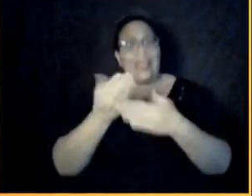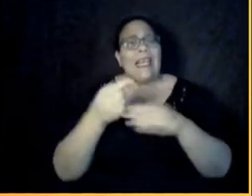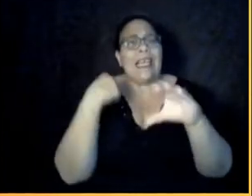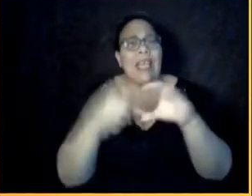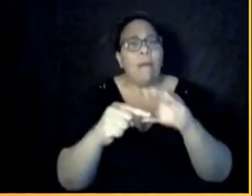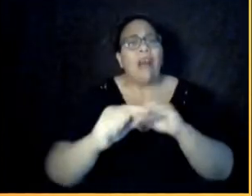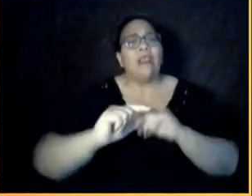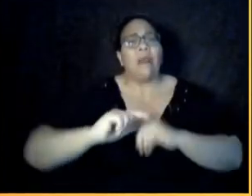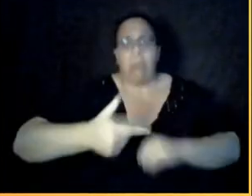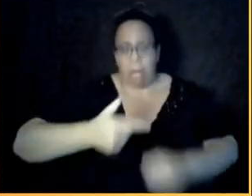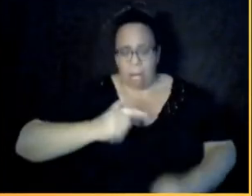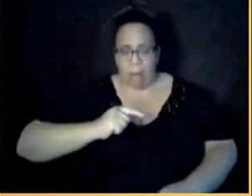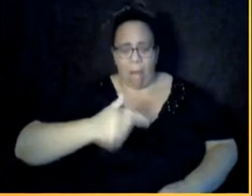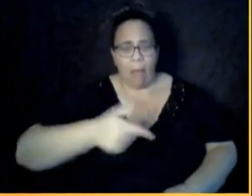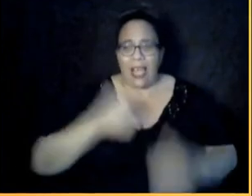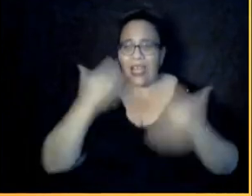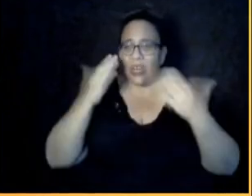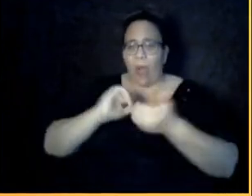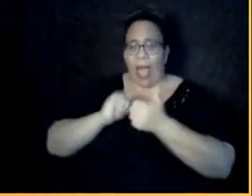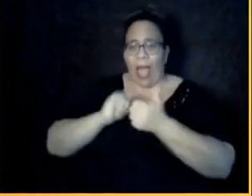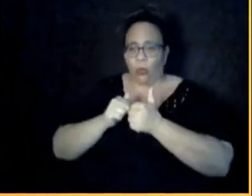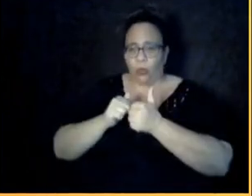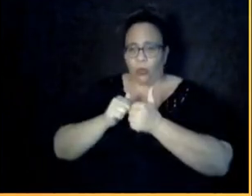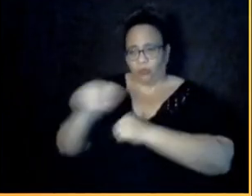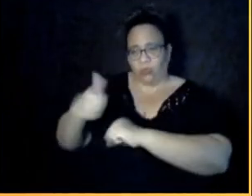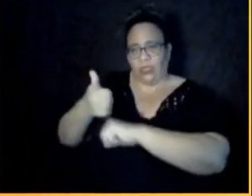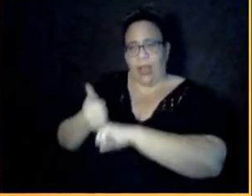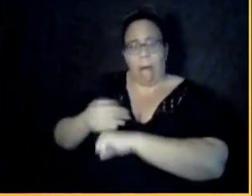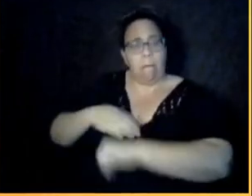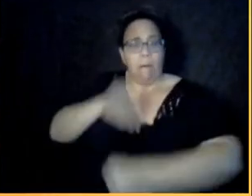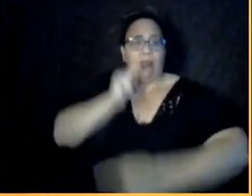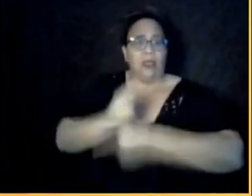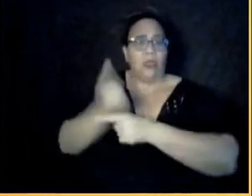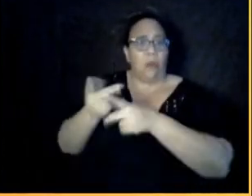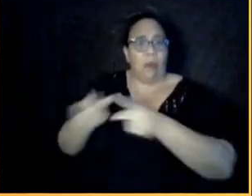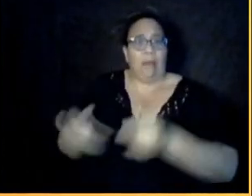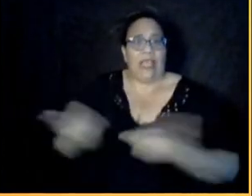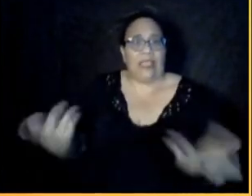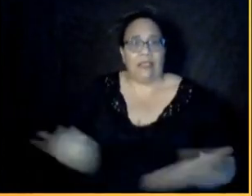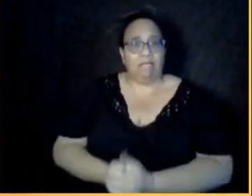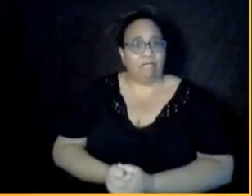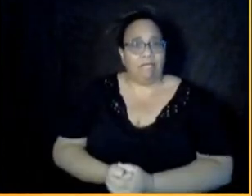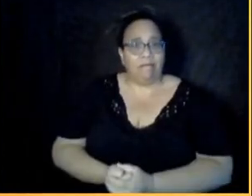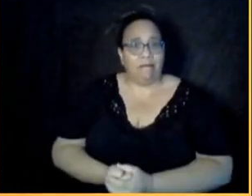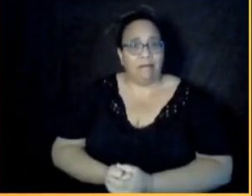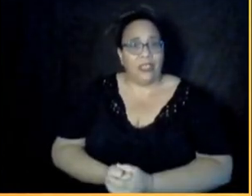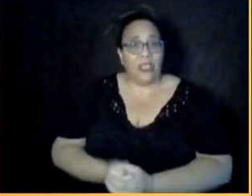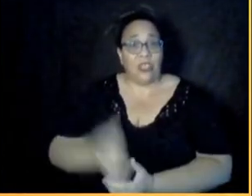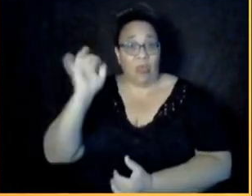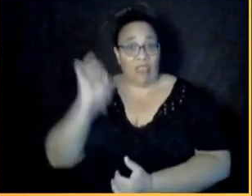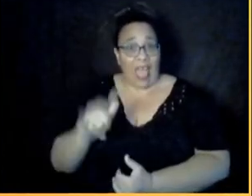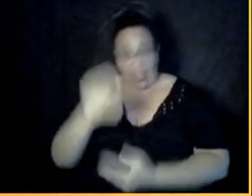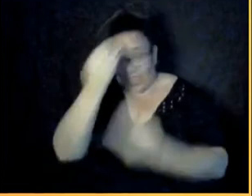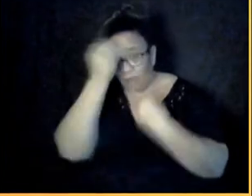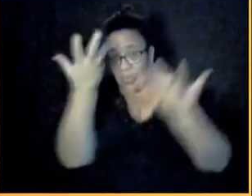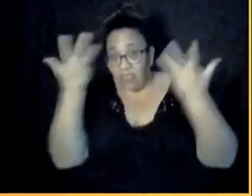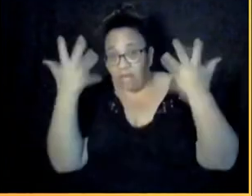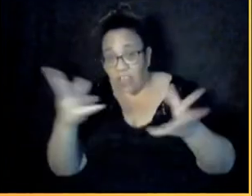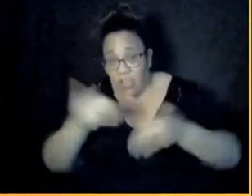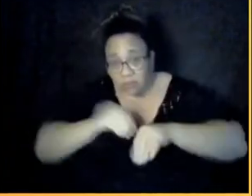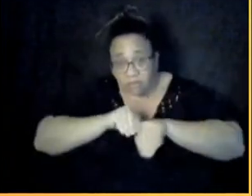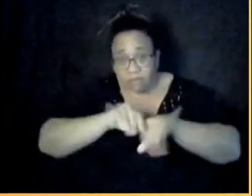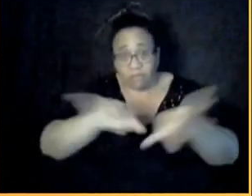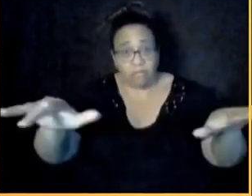forth that they didn't know how to house my sister. So that cat is out of the hat. So my